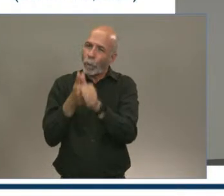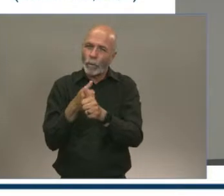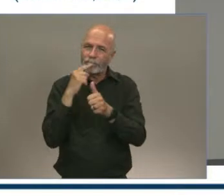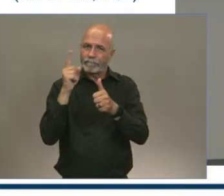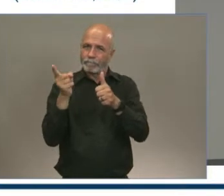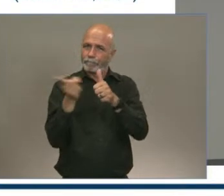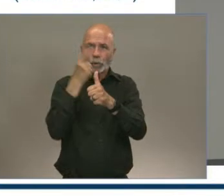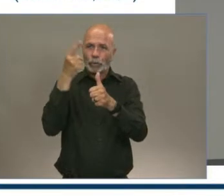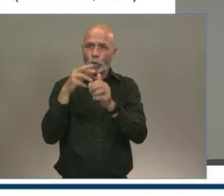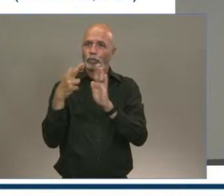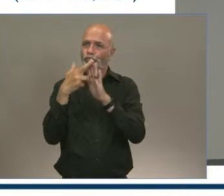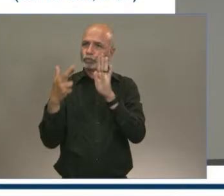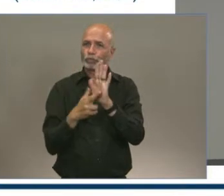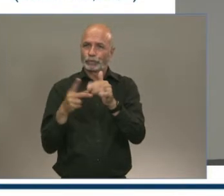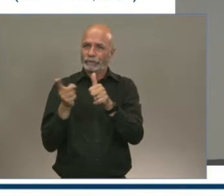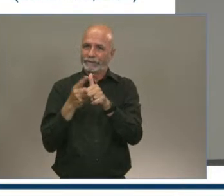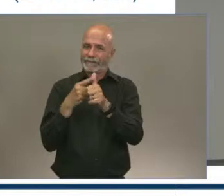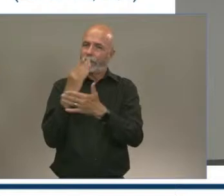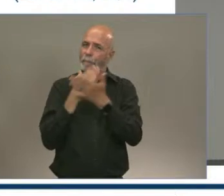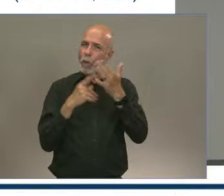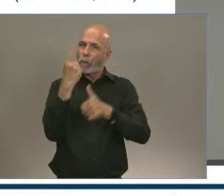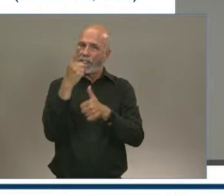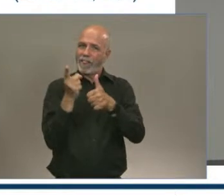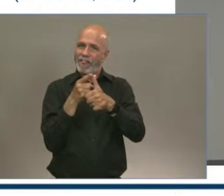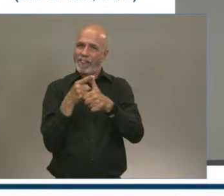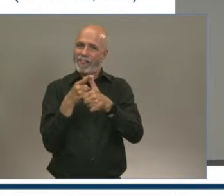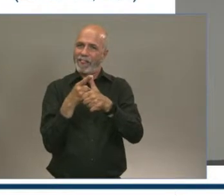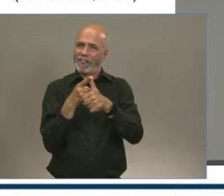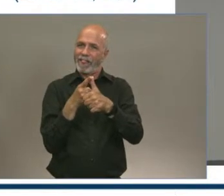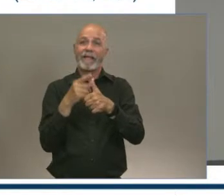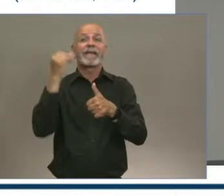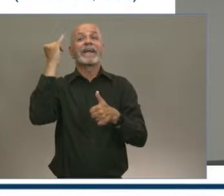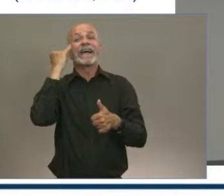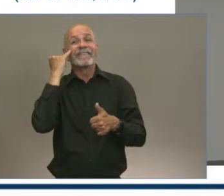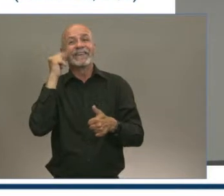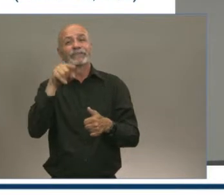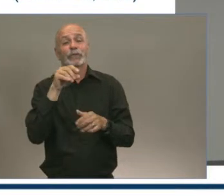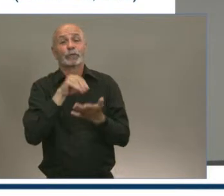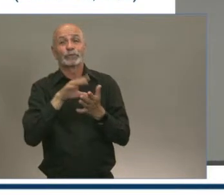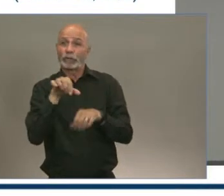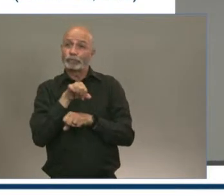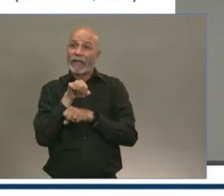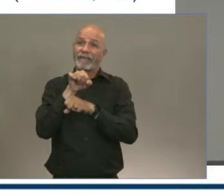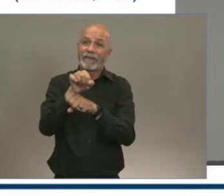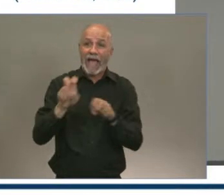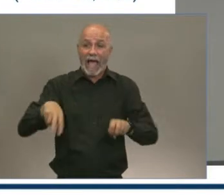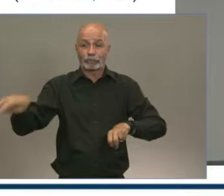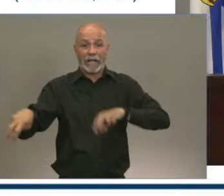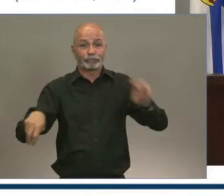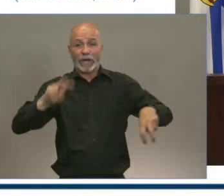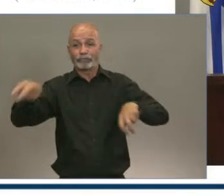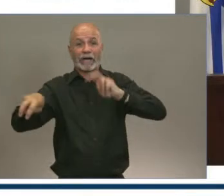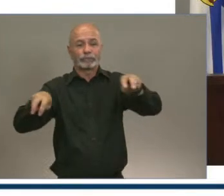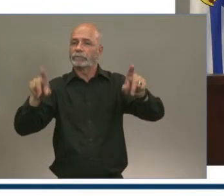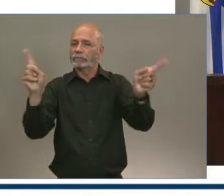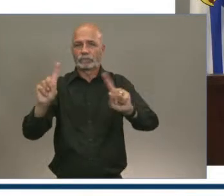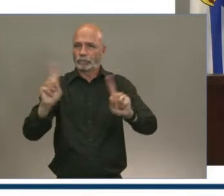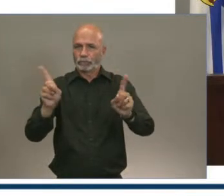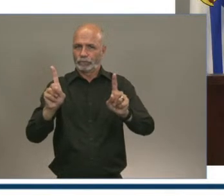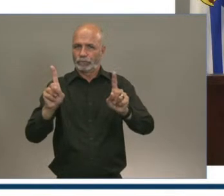risks that a drive-in type of model with students getting out of their cars carries. Go ahead with your follow-up,